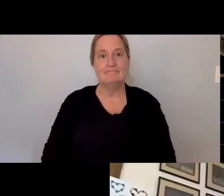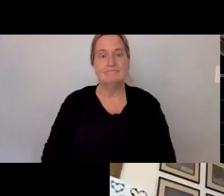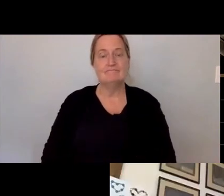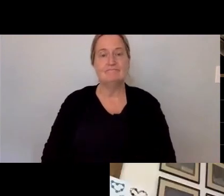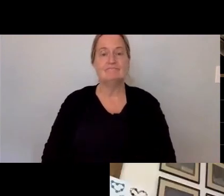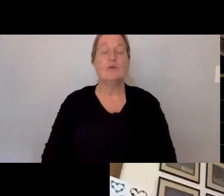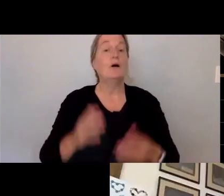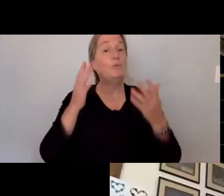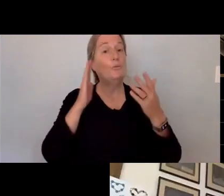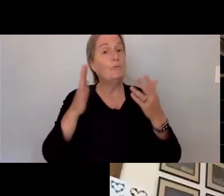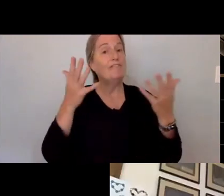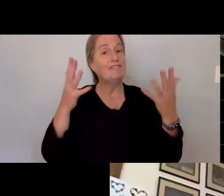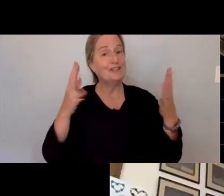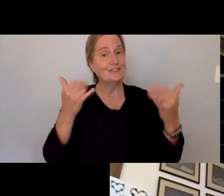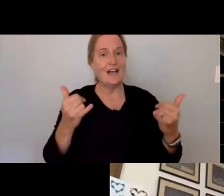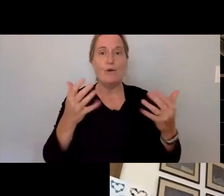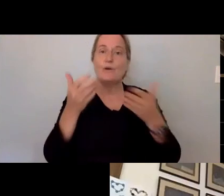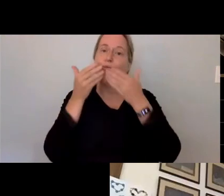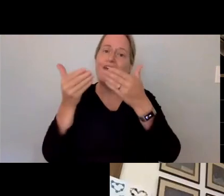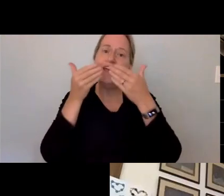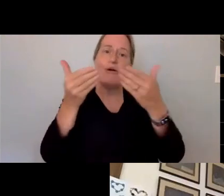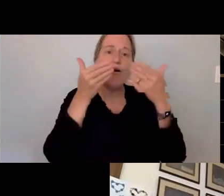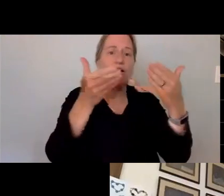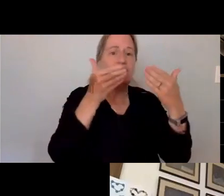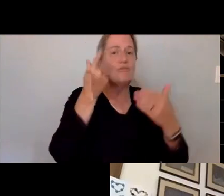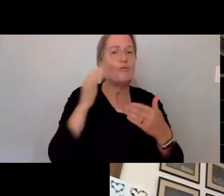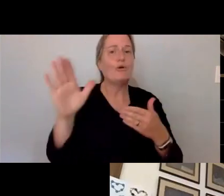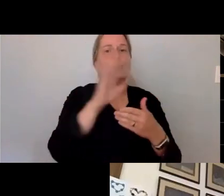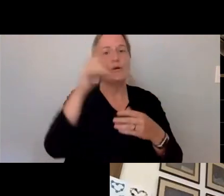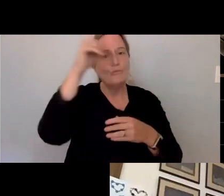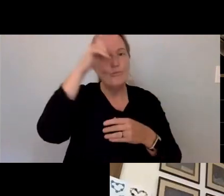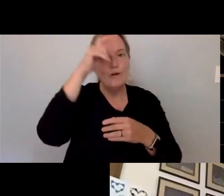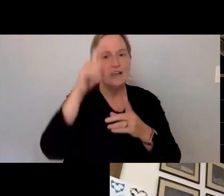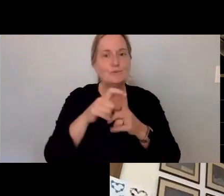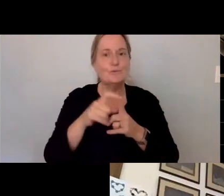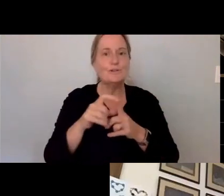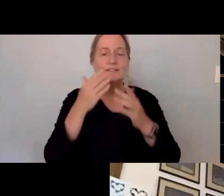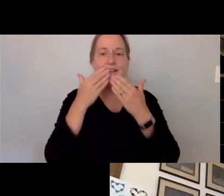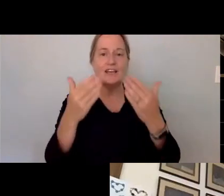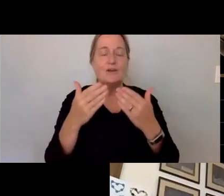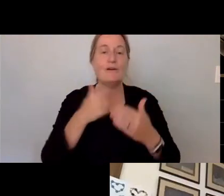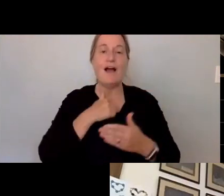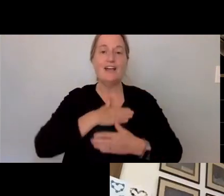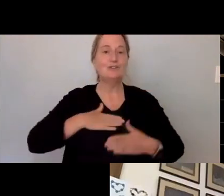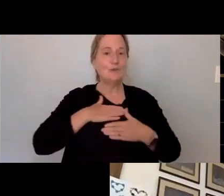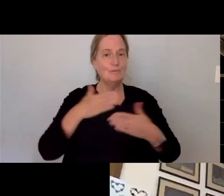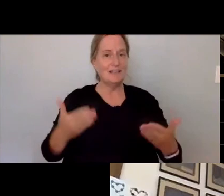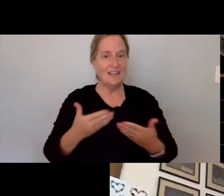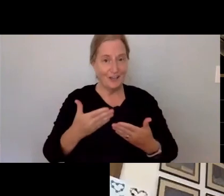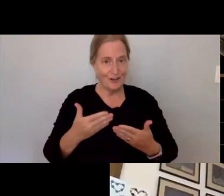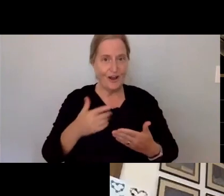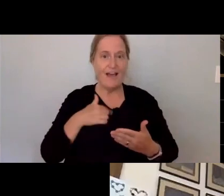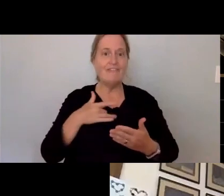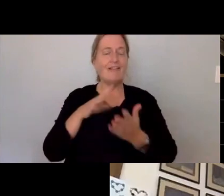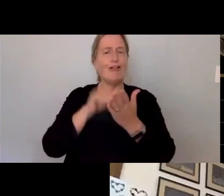so much for all of your words of wisdom. I enjoyed being here and being a facilitator. I feel like I learned so